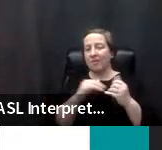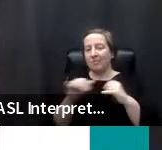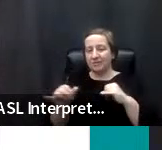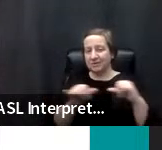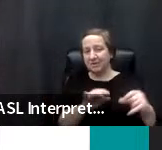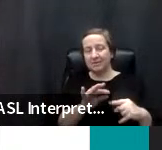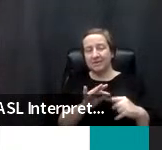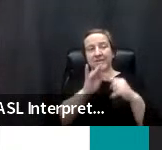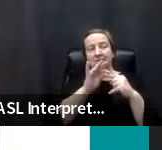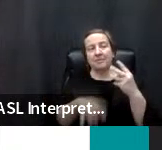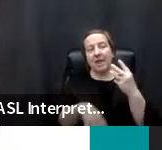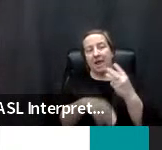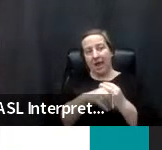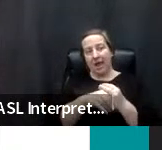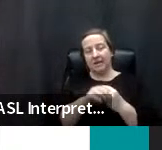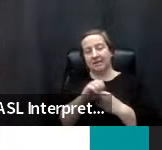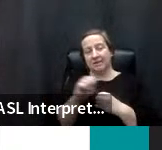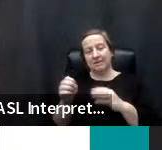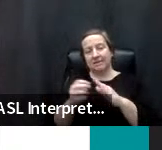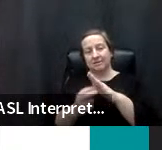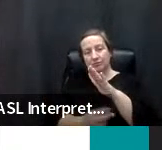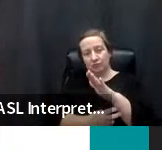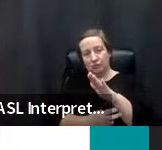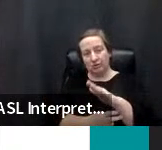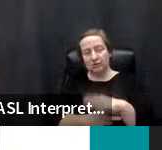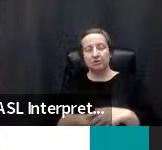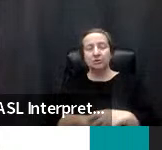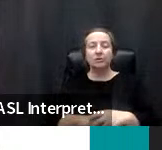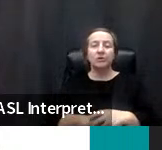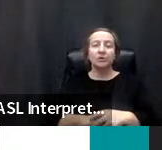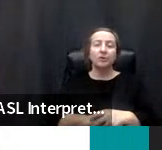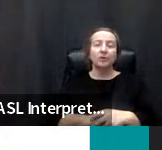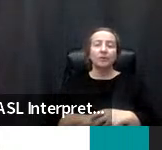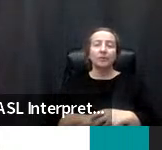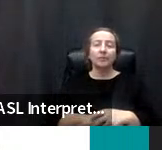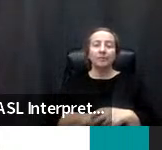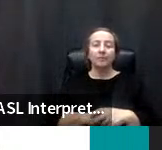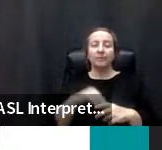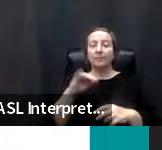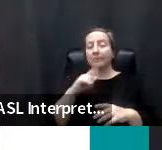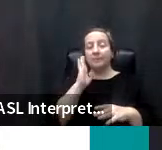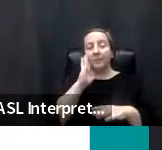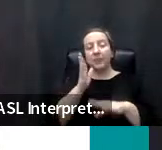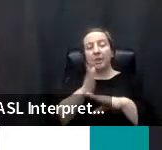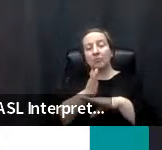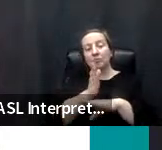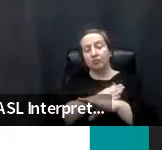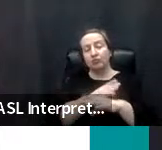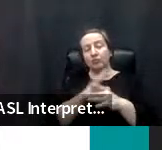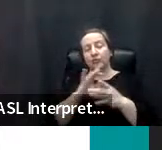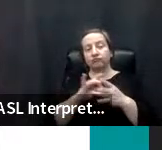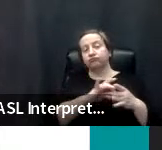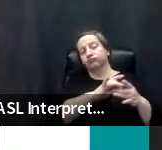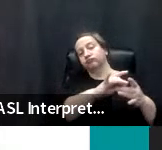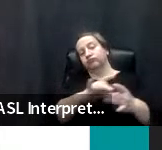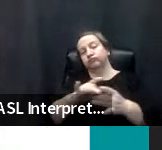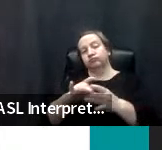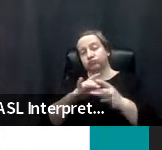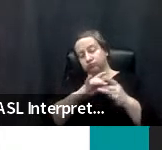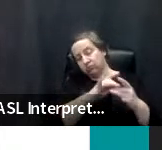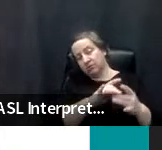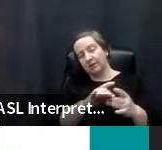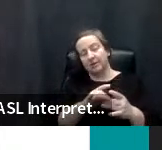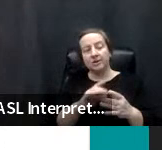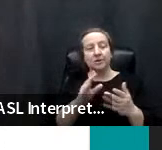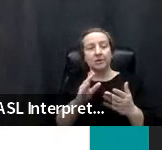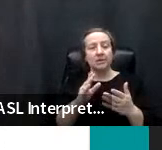except adding an east arterial bridge. And what that bridge does is really improves the connectivity between